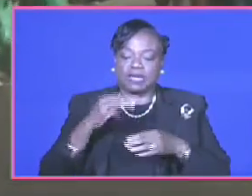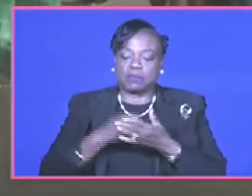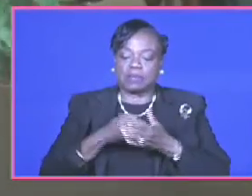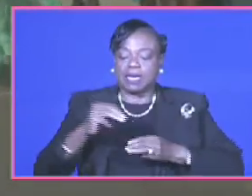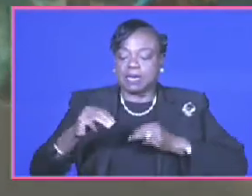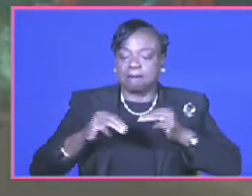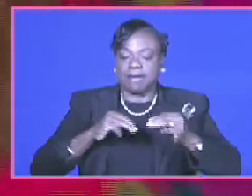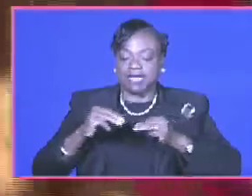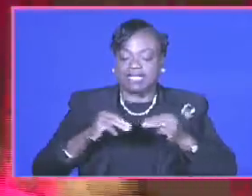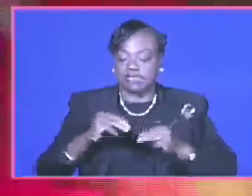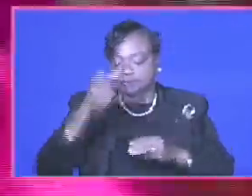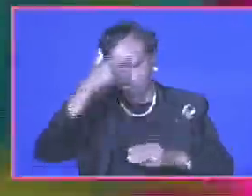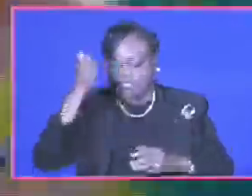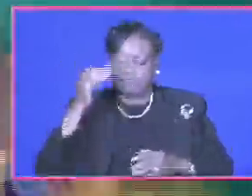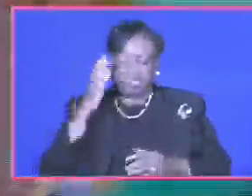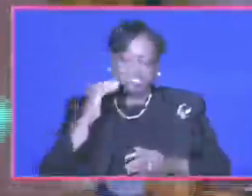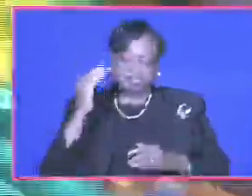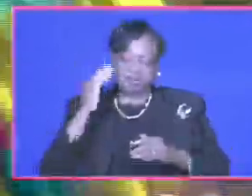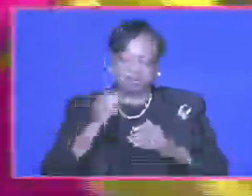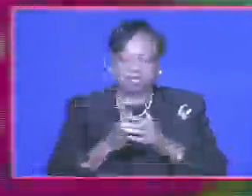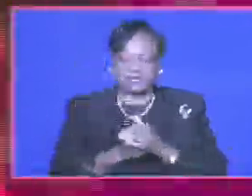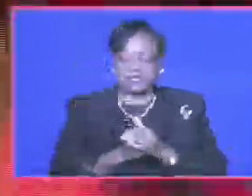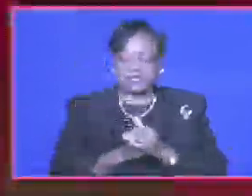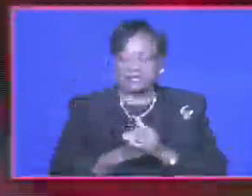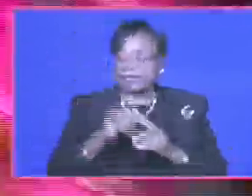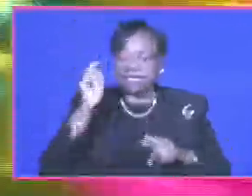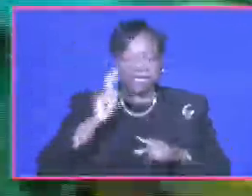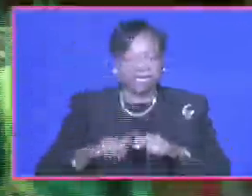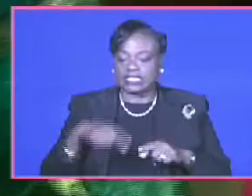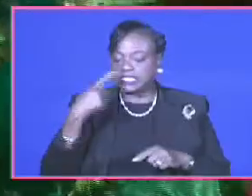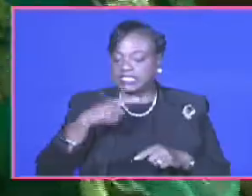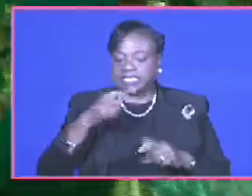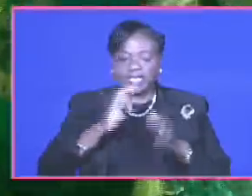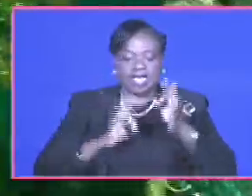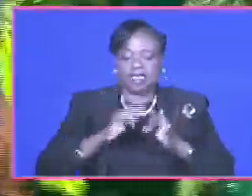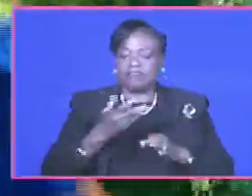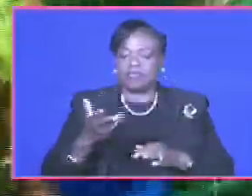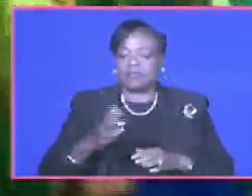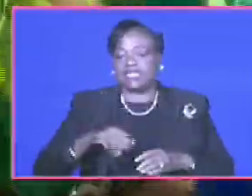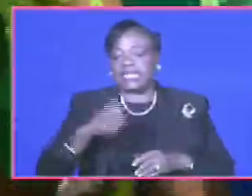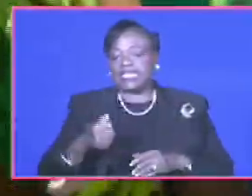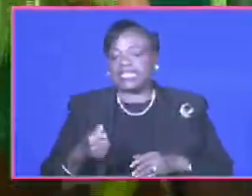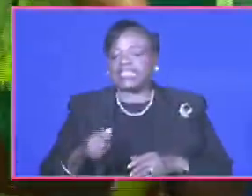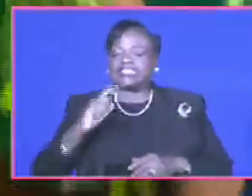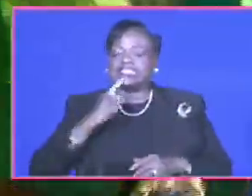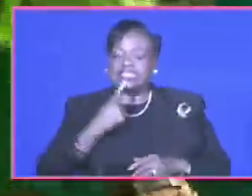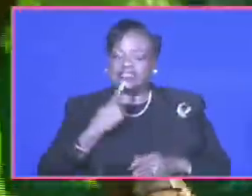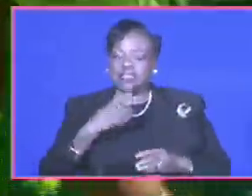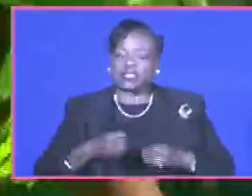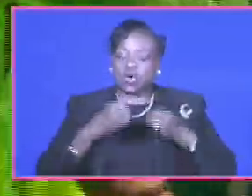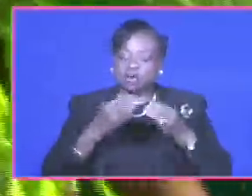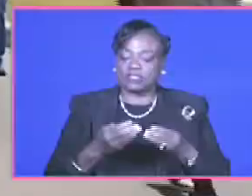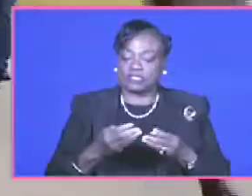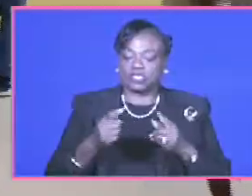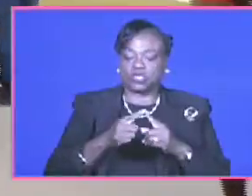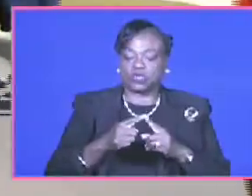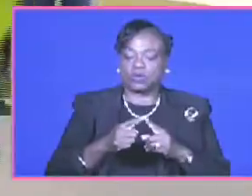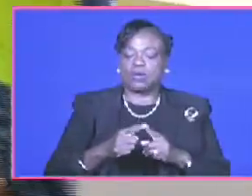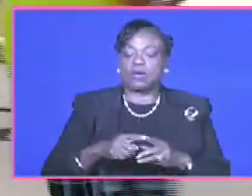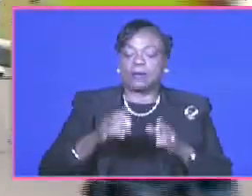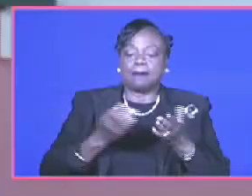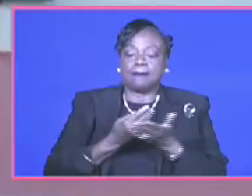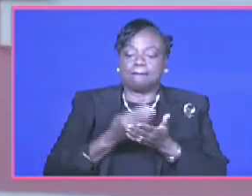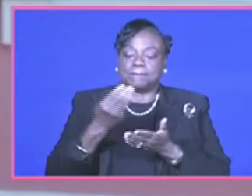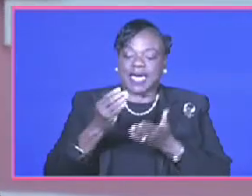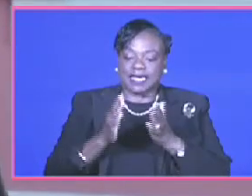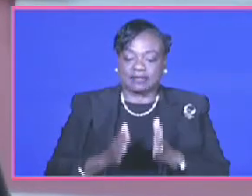in privatizing the festival, although he could not say if there have been any serious offers from prospective buyers.